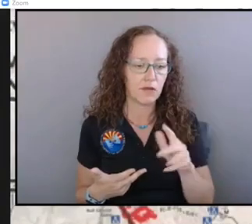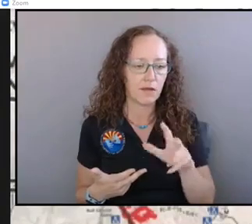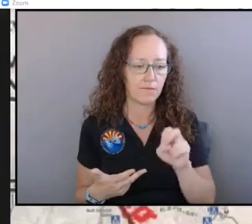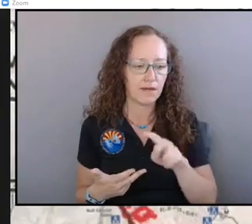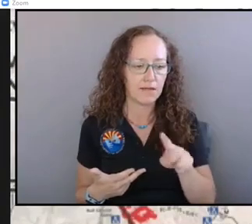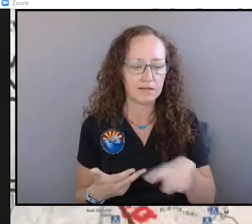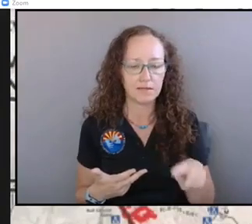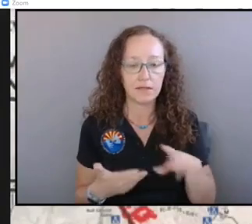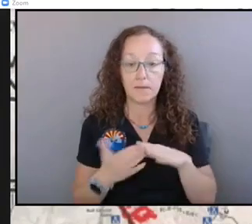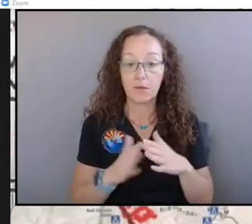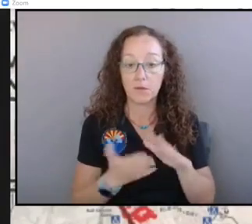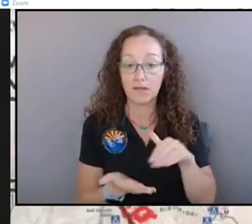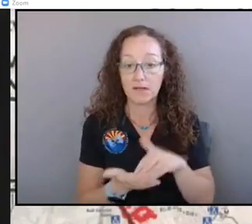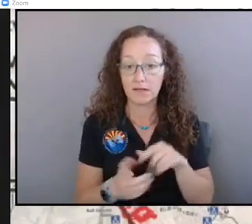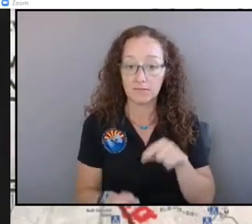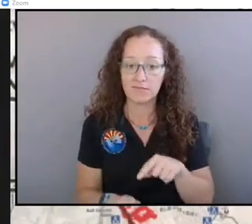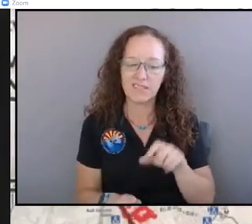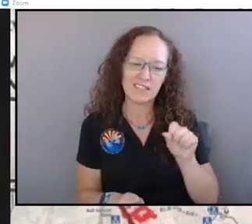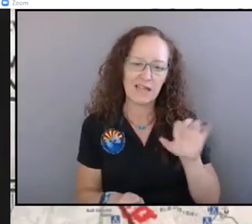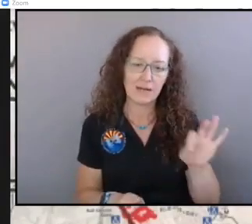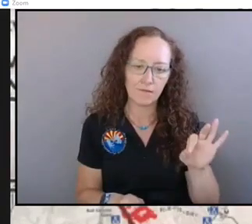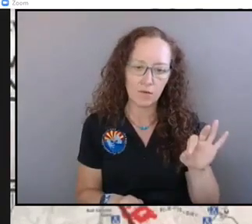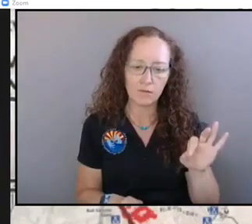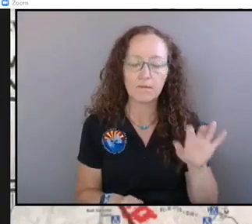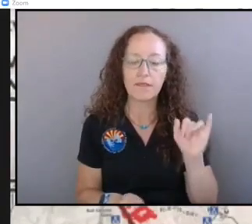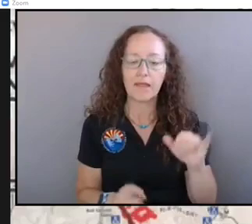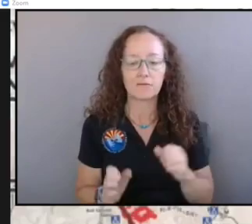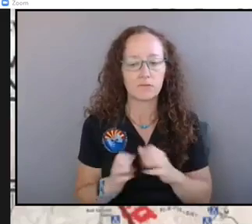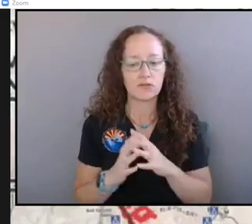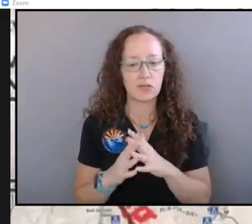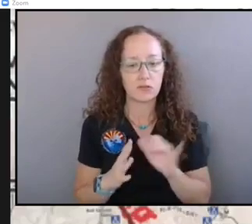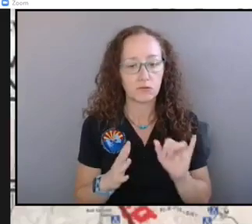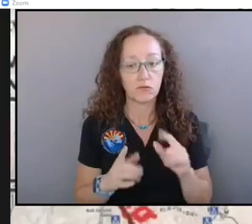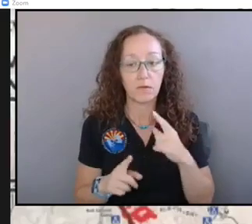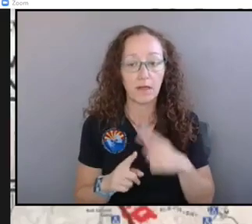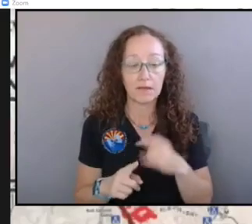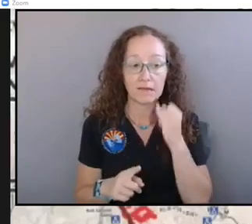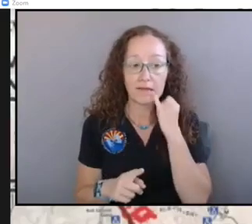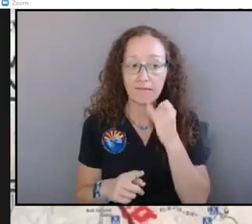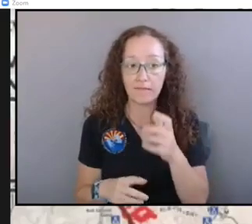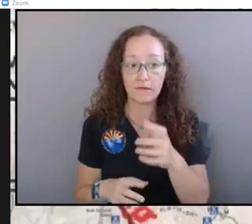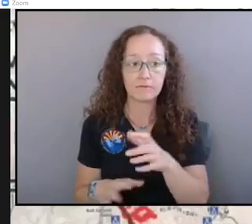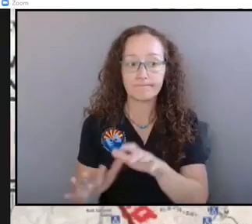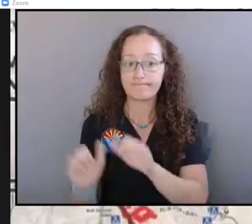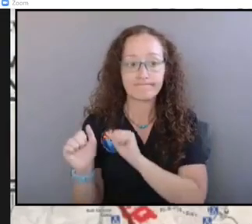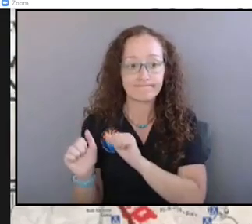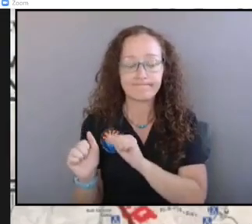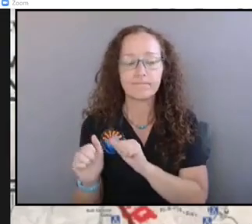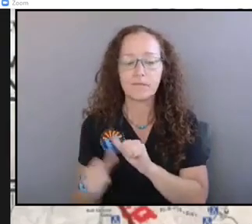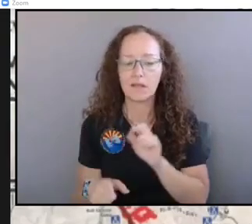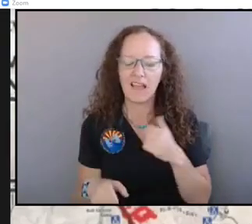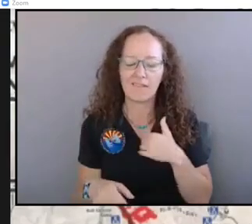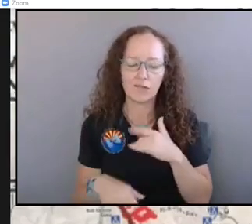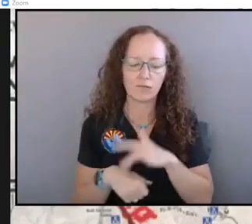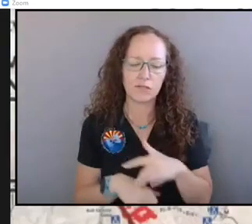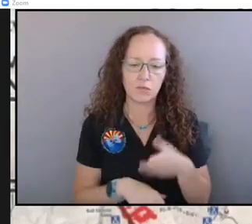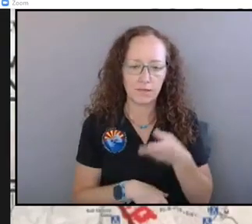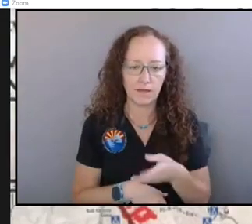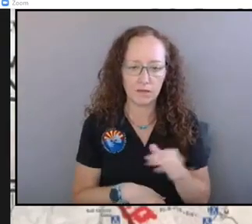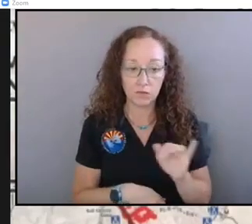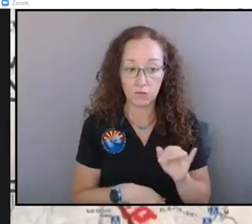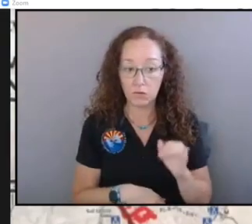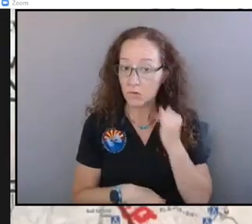shelter and also has resources available to those that have been displaced. So don't hesitate if you need a